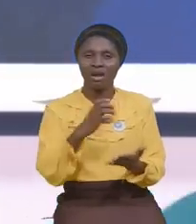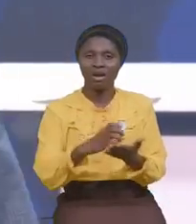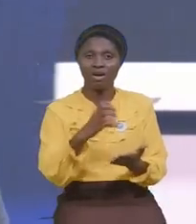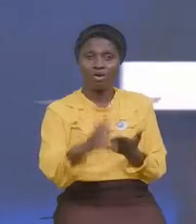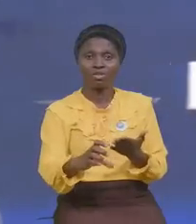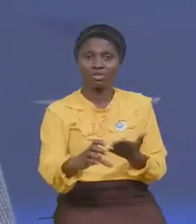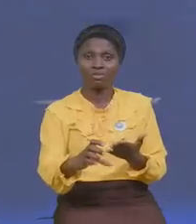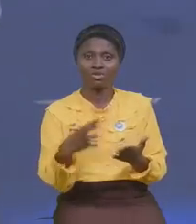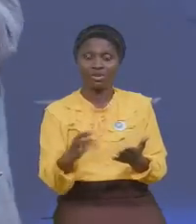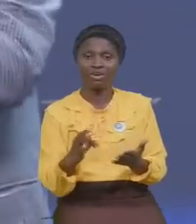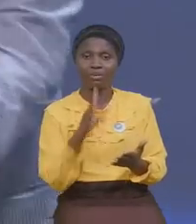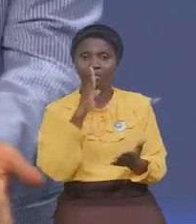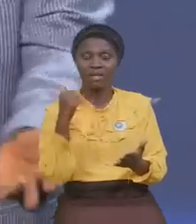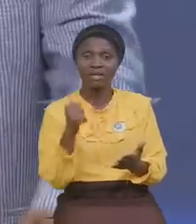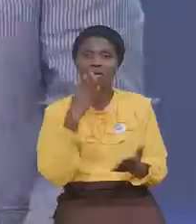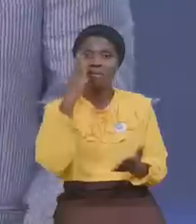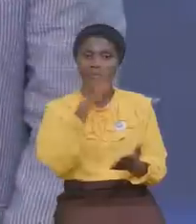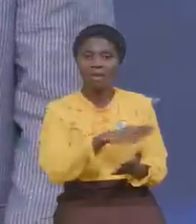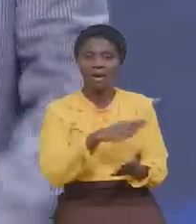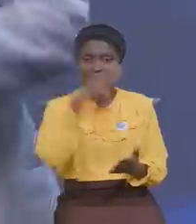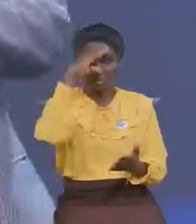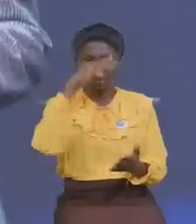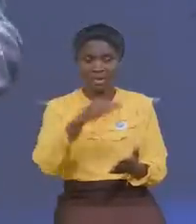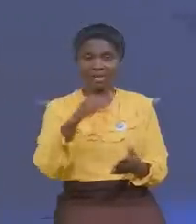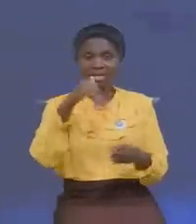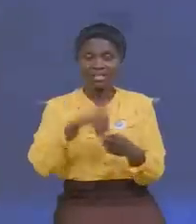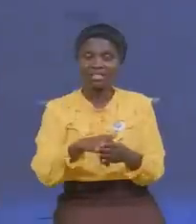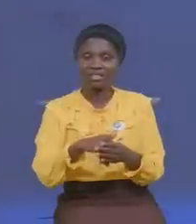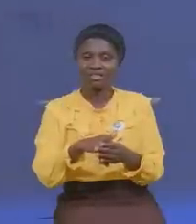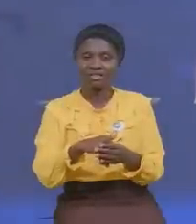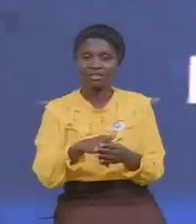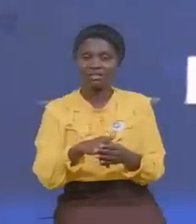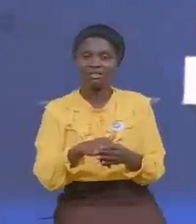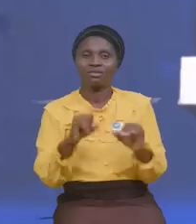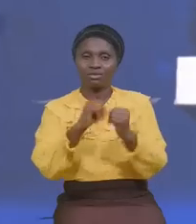in society, everything dropped on him.